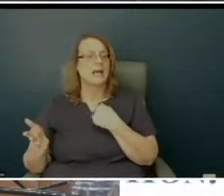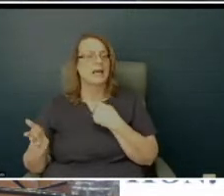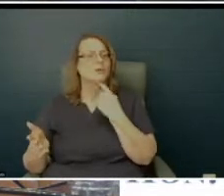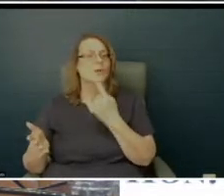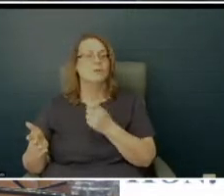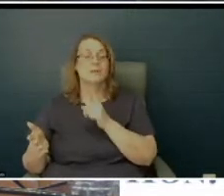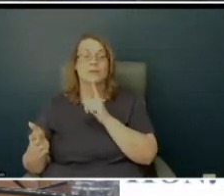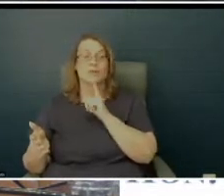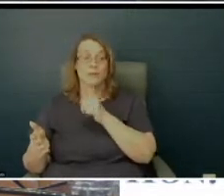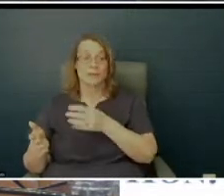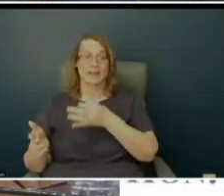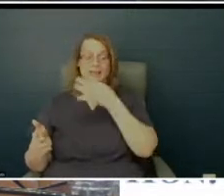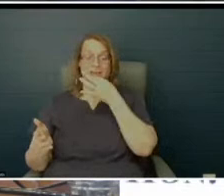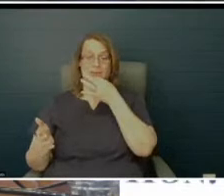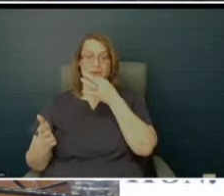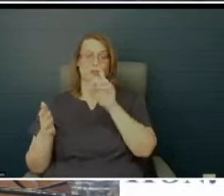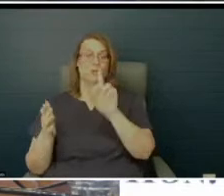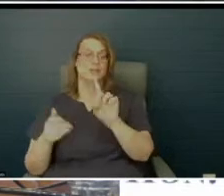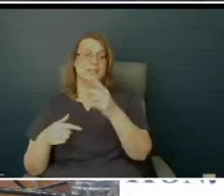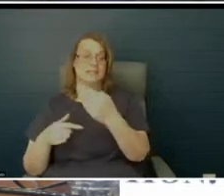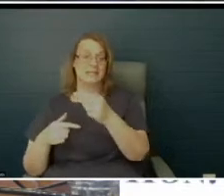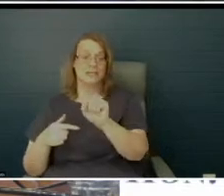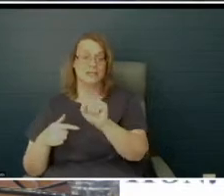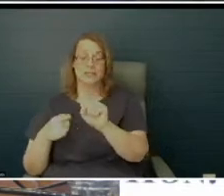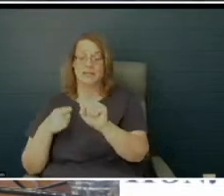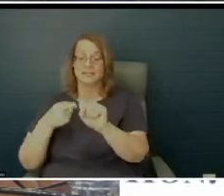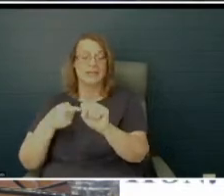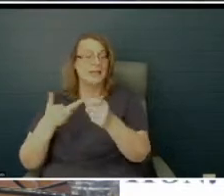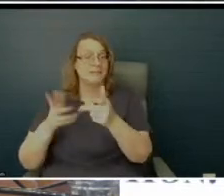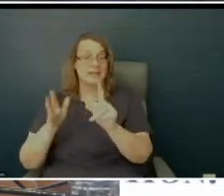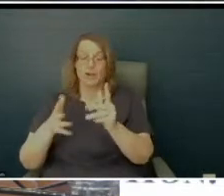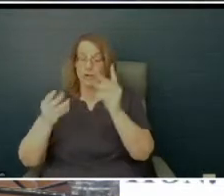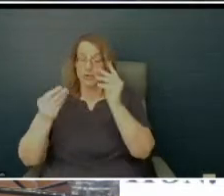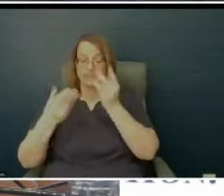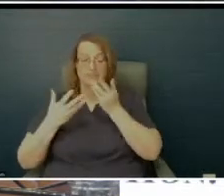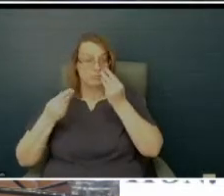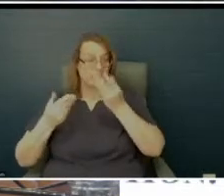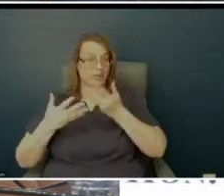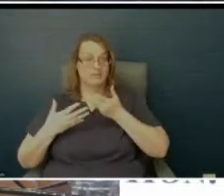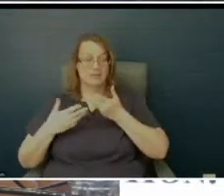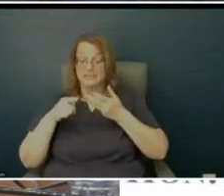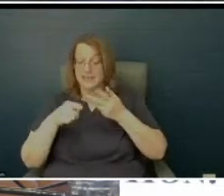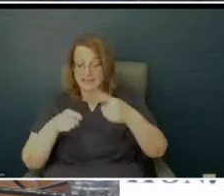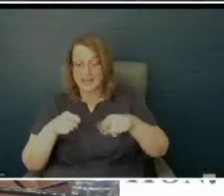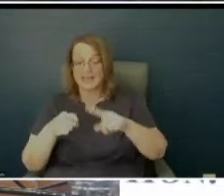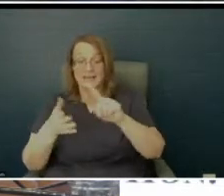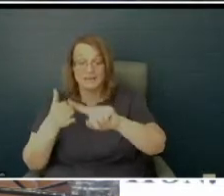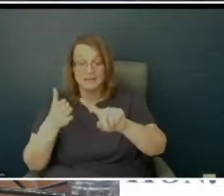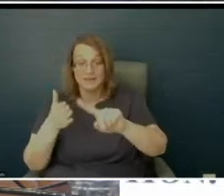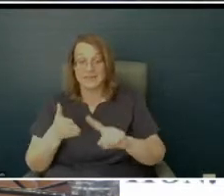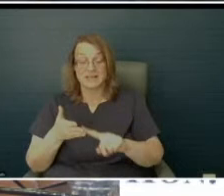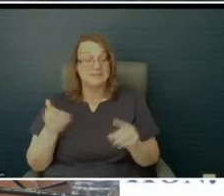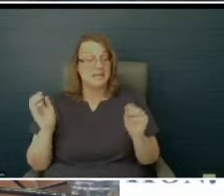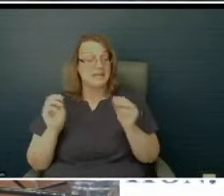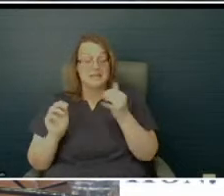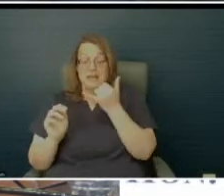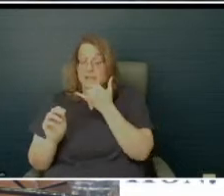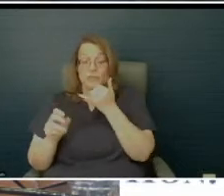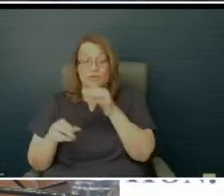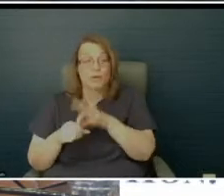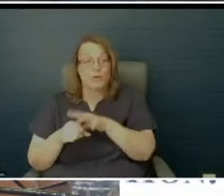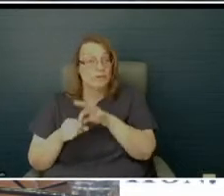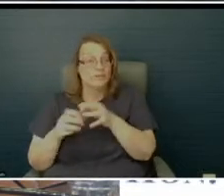that had been at DHS, and they had briefed us that they had looked at it and that there was nothing wrong with the voting